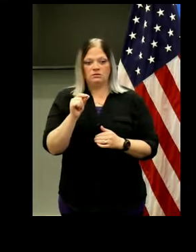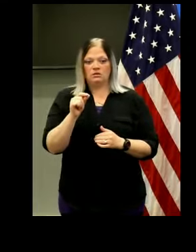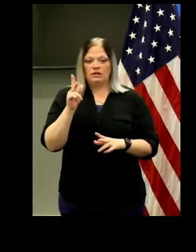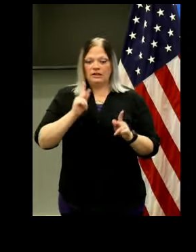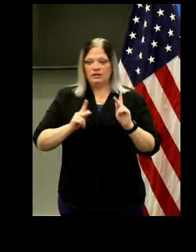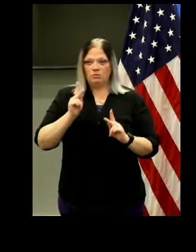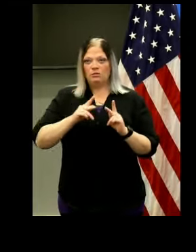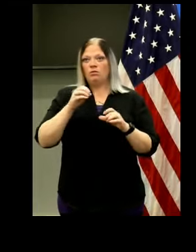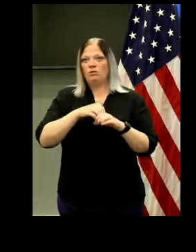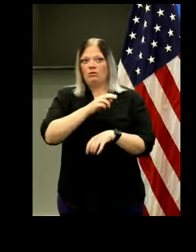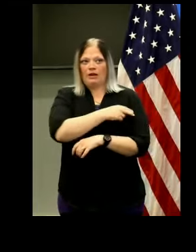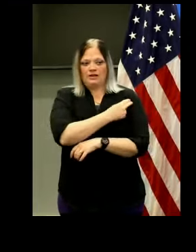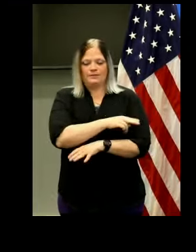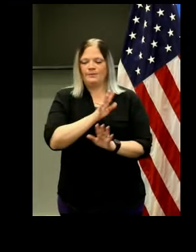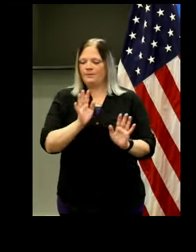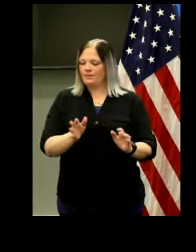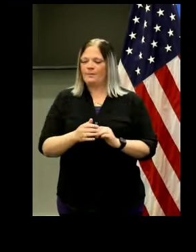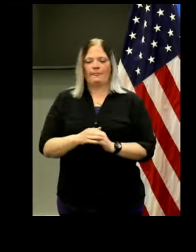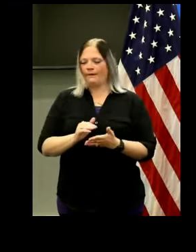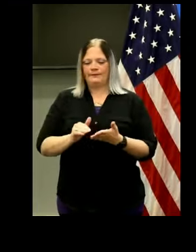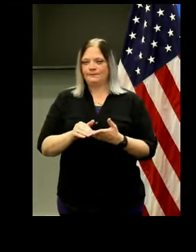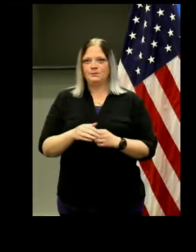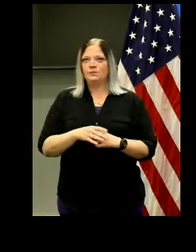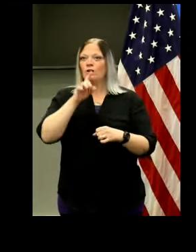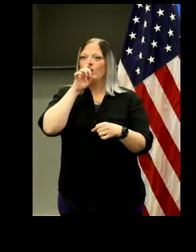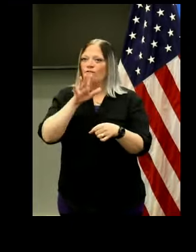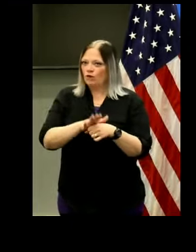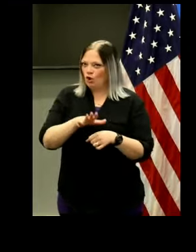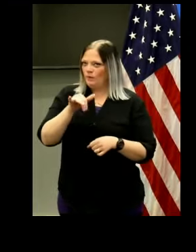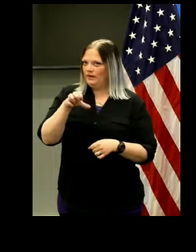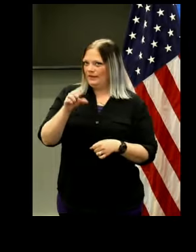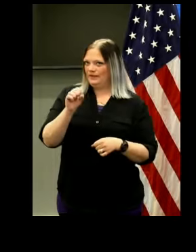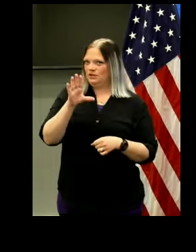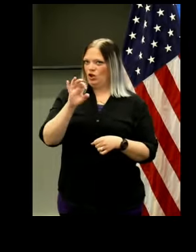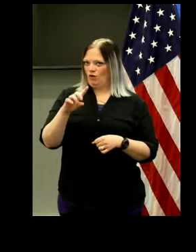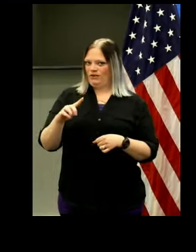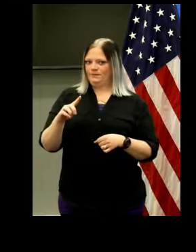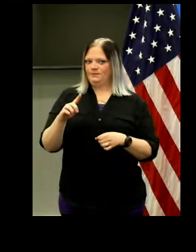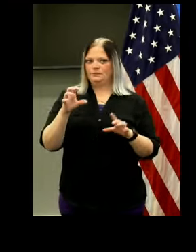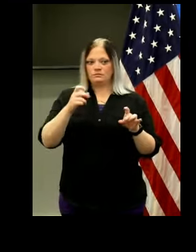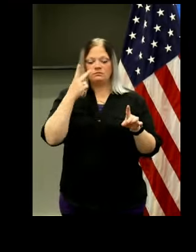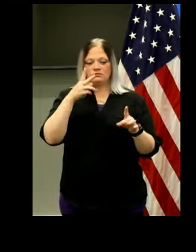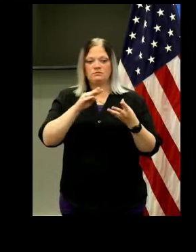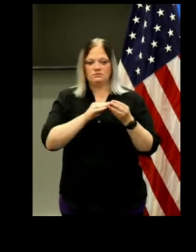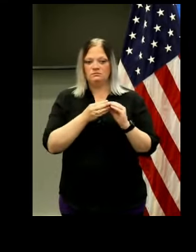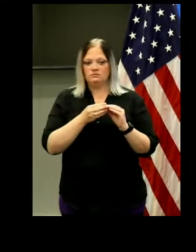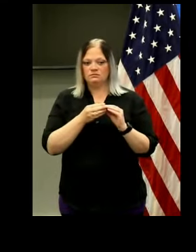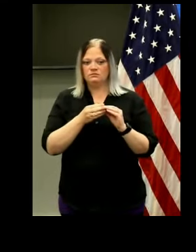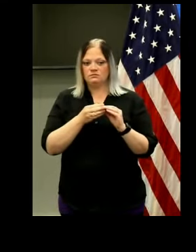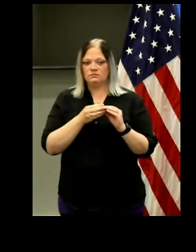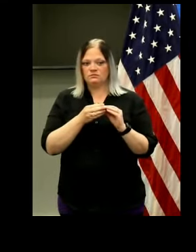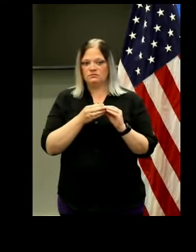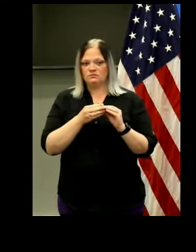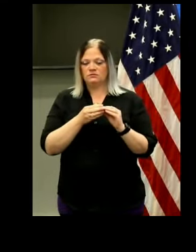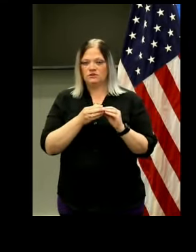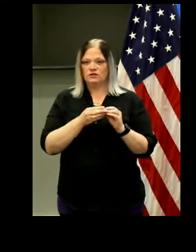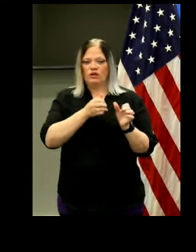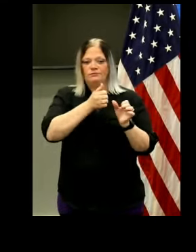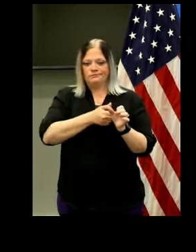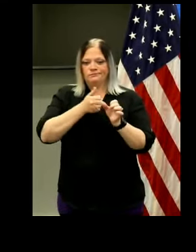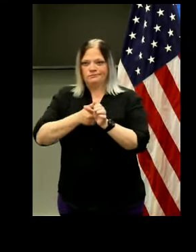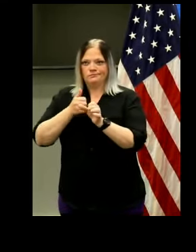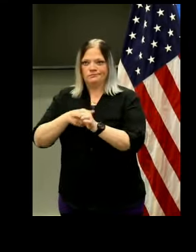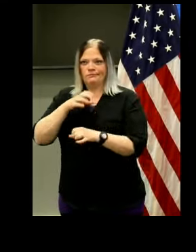people that are not hospitalized, excuse me, have confirmed cases of COVID, and you see that number as it goes by each age